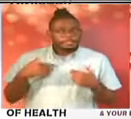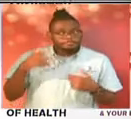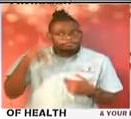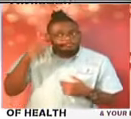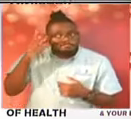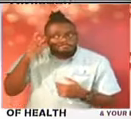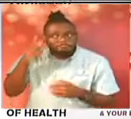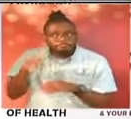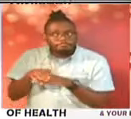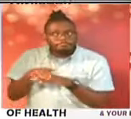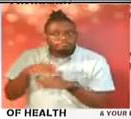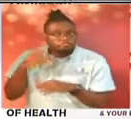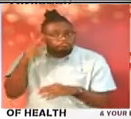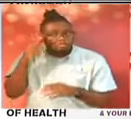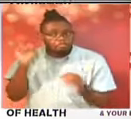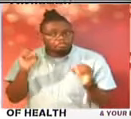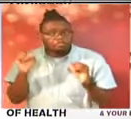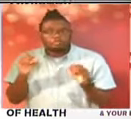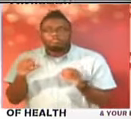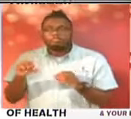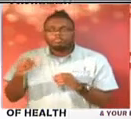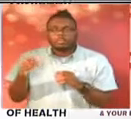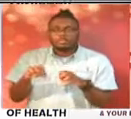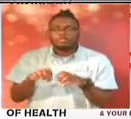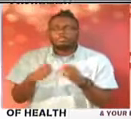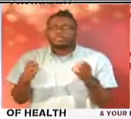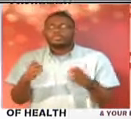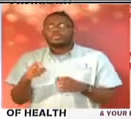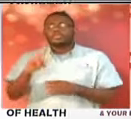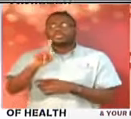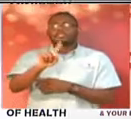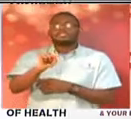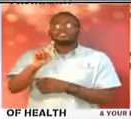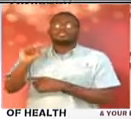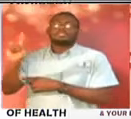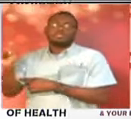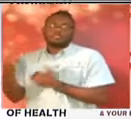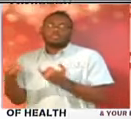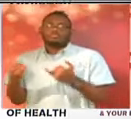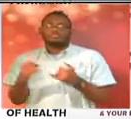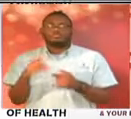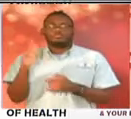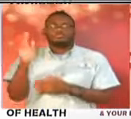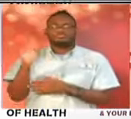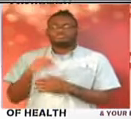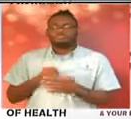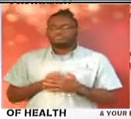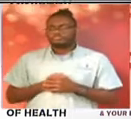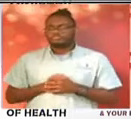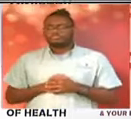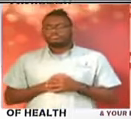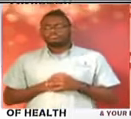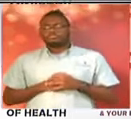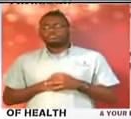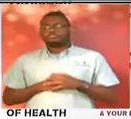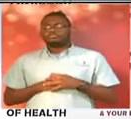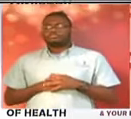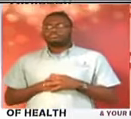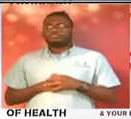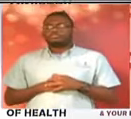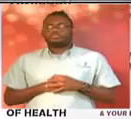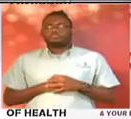We will come back to the Express and we'll go to TTT. Mr. Lala, we are ready for your question. Good morning.